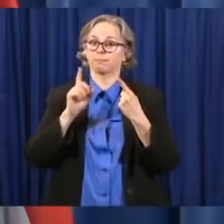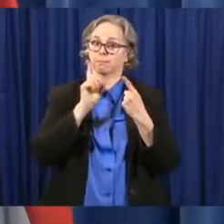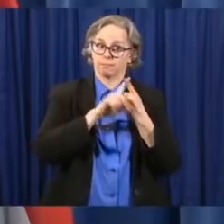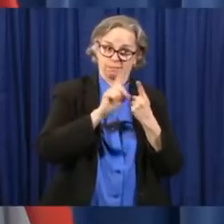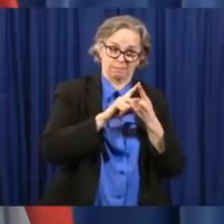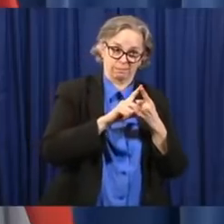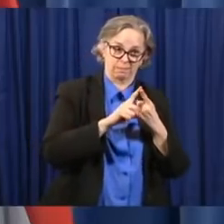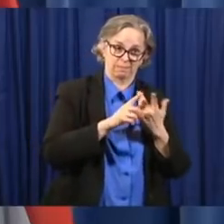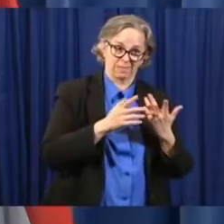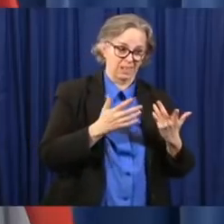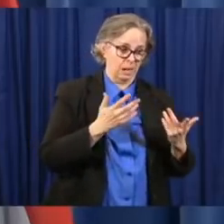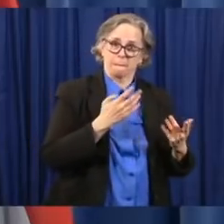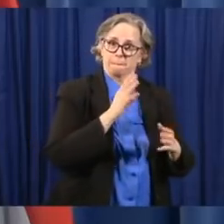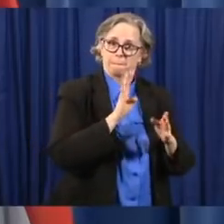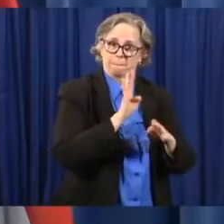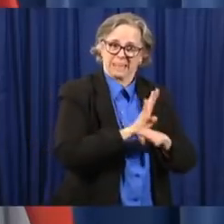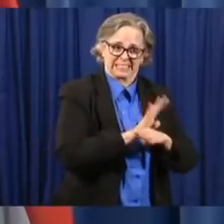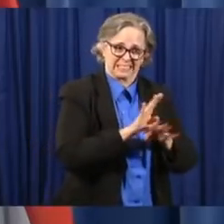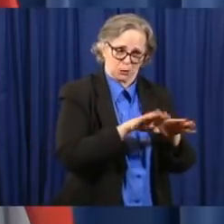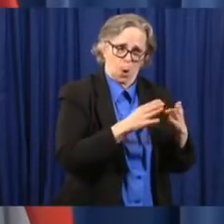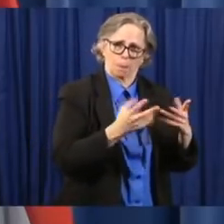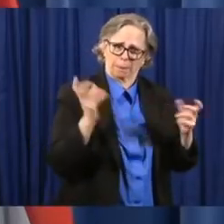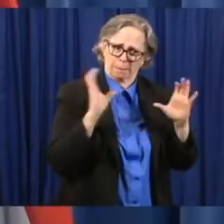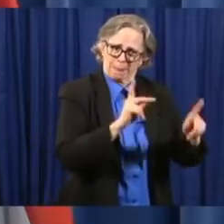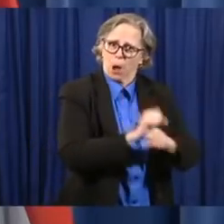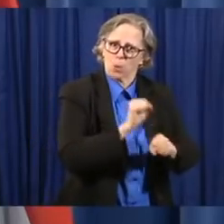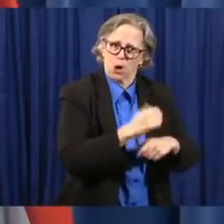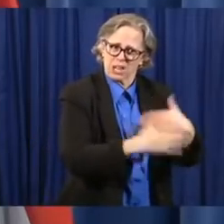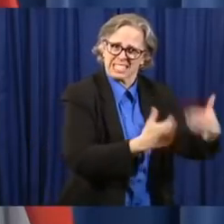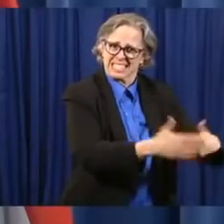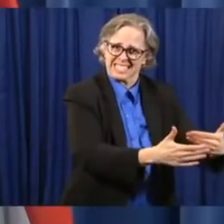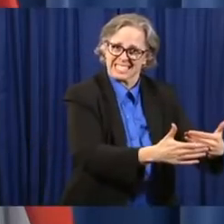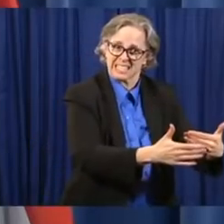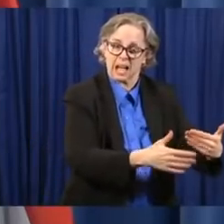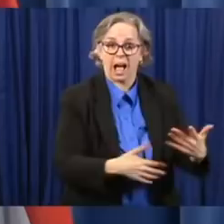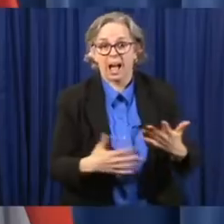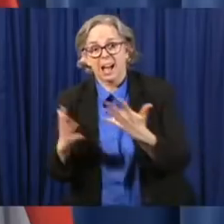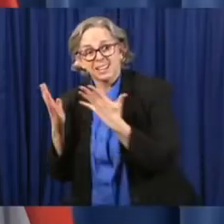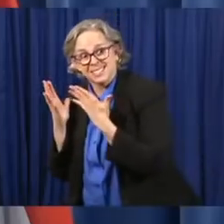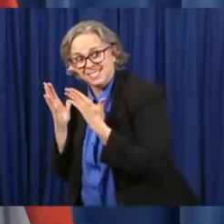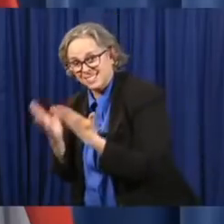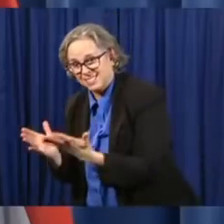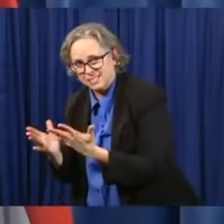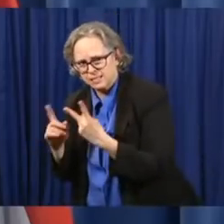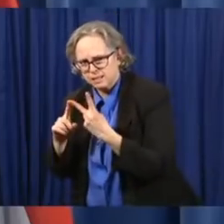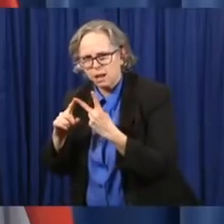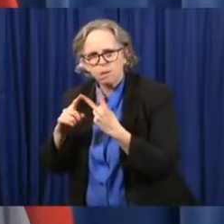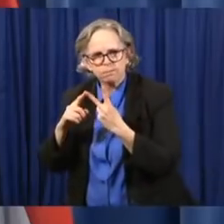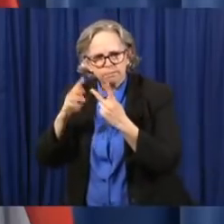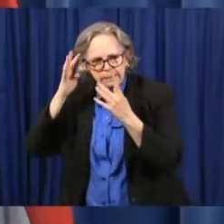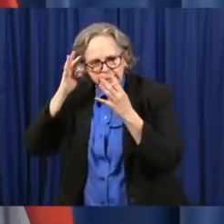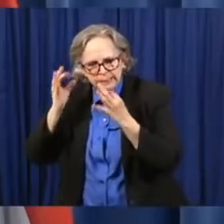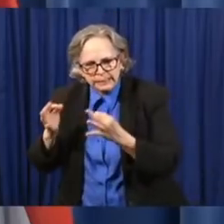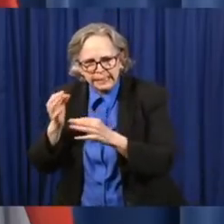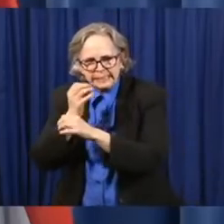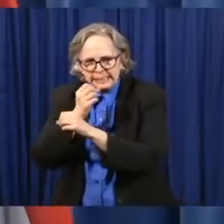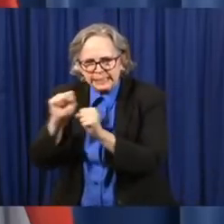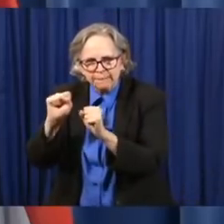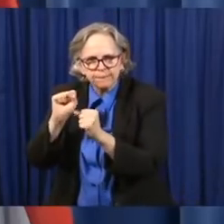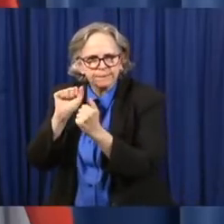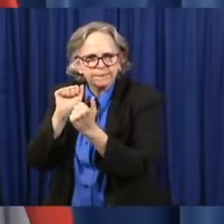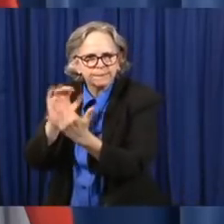forward, get people back to work, but also to do it in a very rational way. And there are always